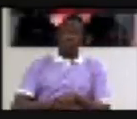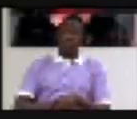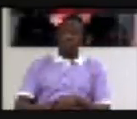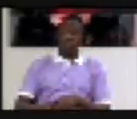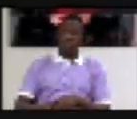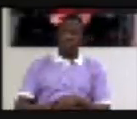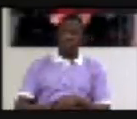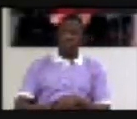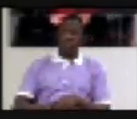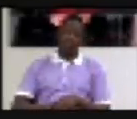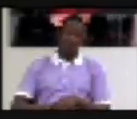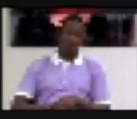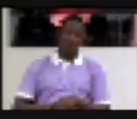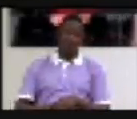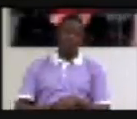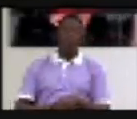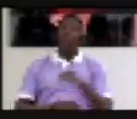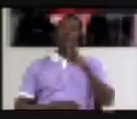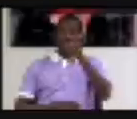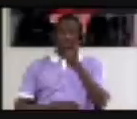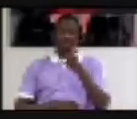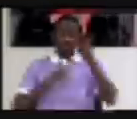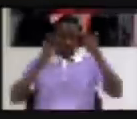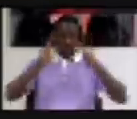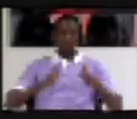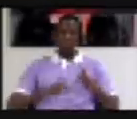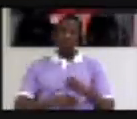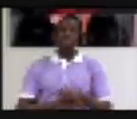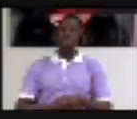School? Yes, Council.